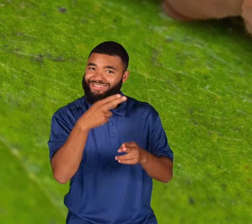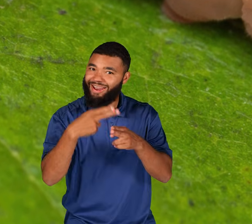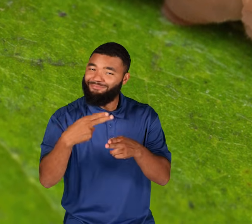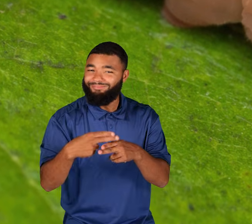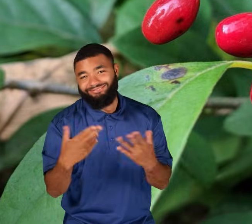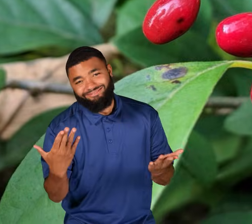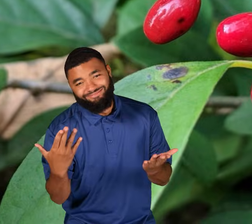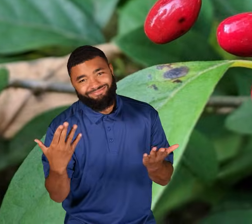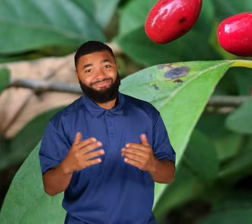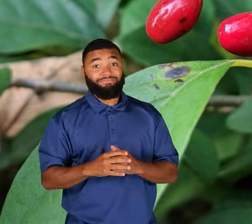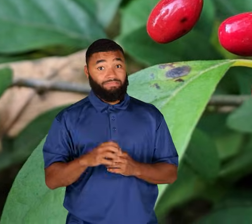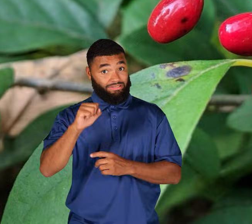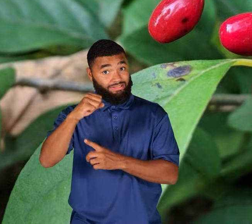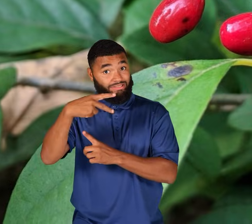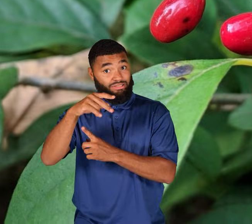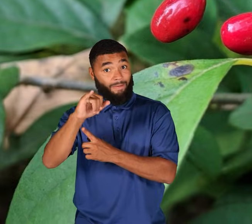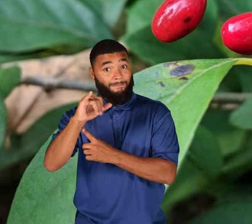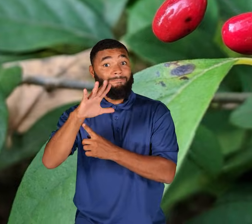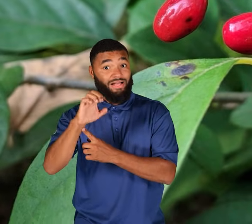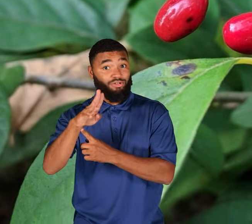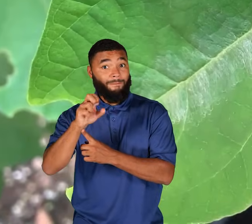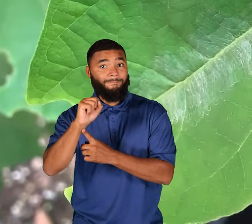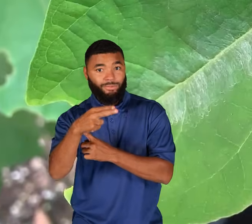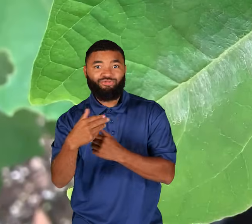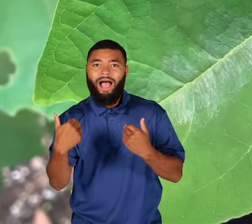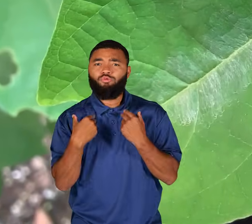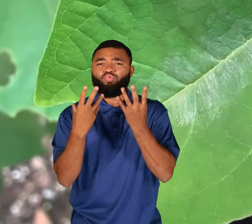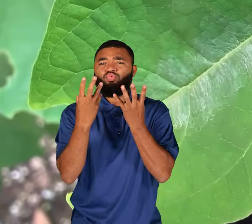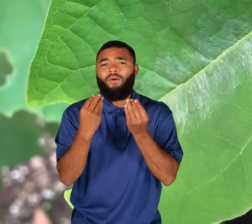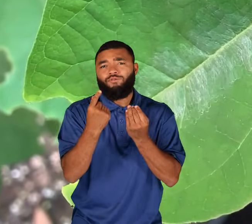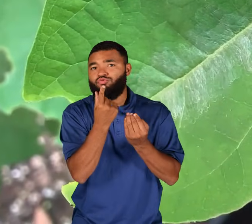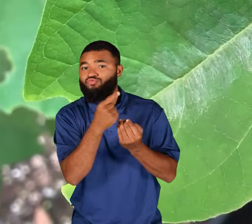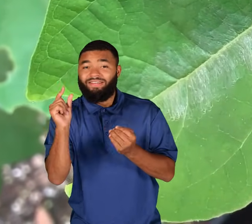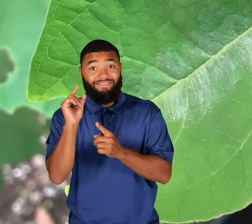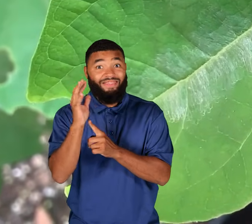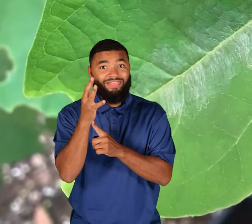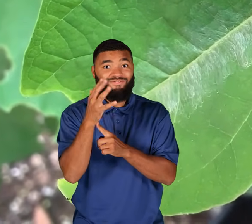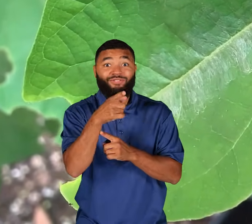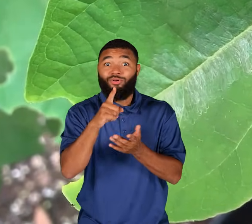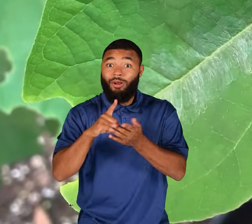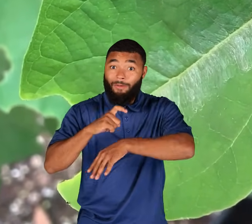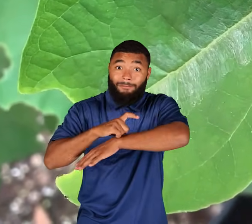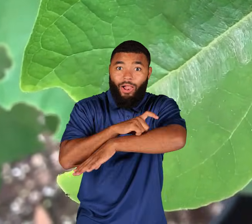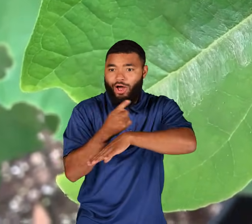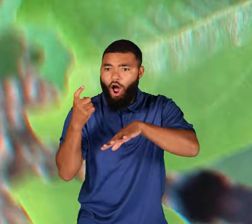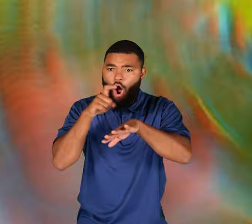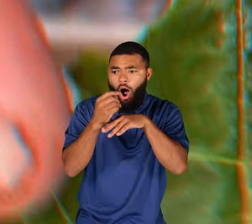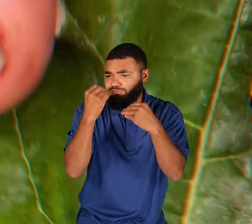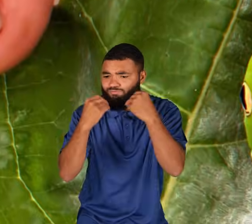name. The spicebush has soft green leaves that give the caterpillars plenty of nutrients to grow big and